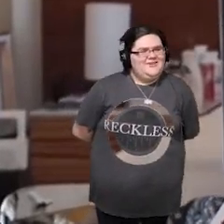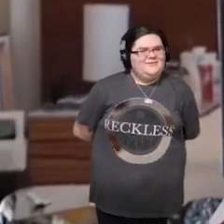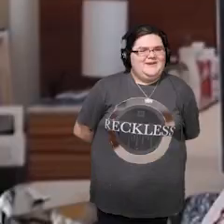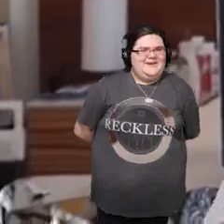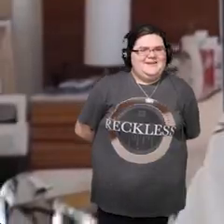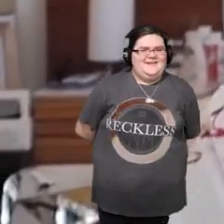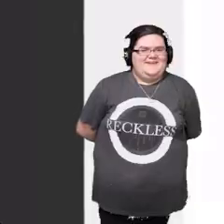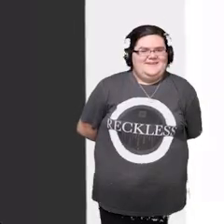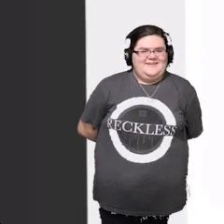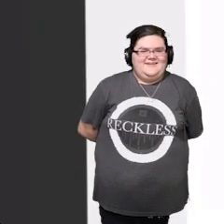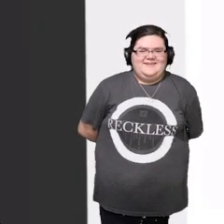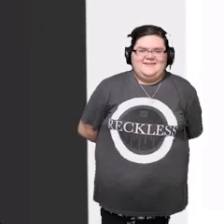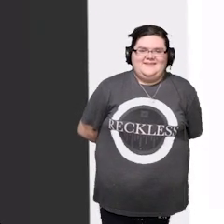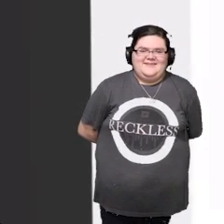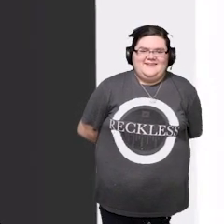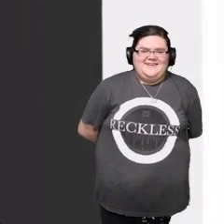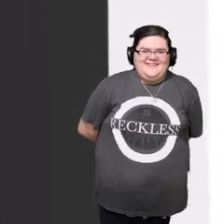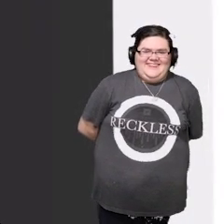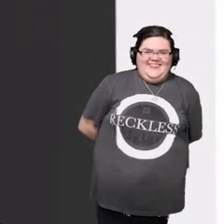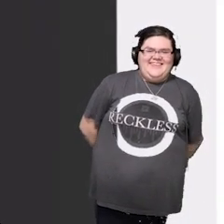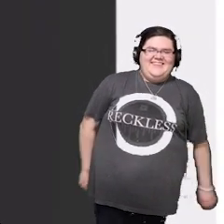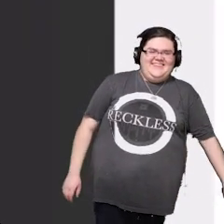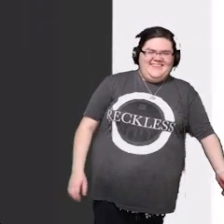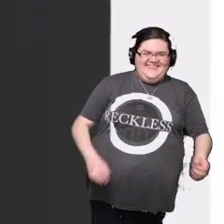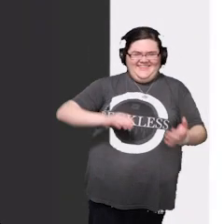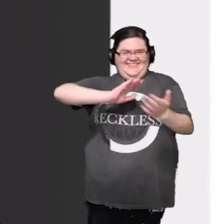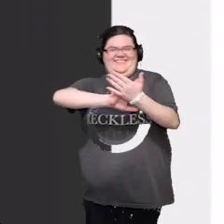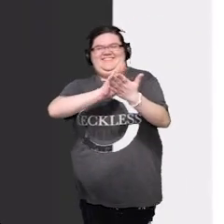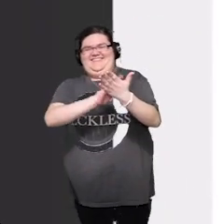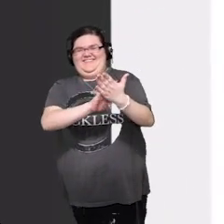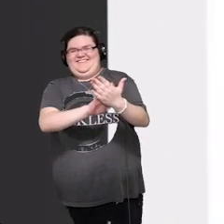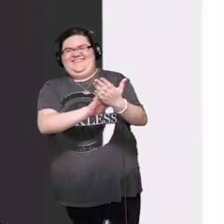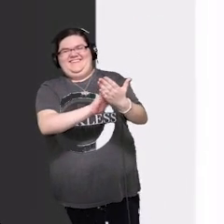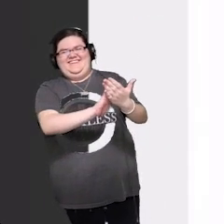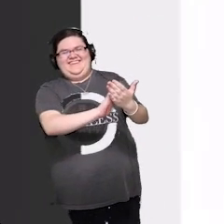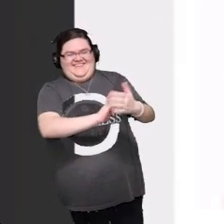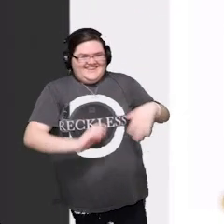Jeez. KSI. Change your attention. 106